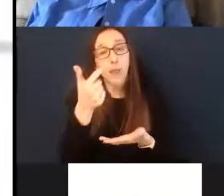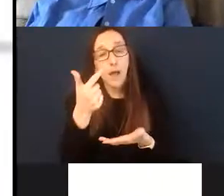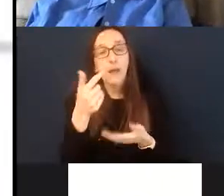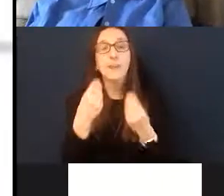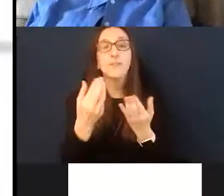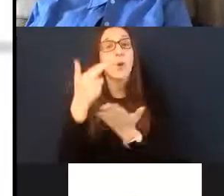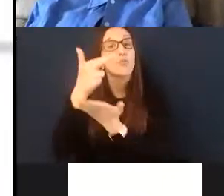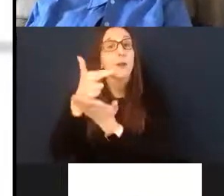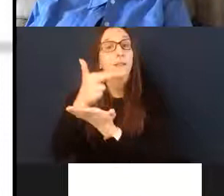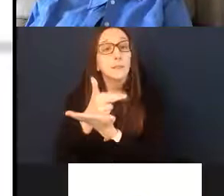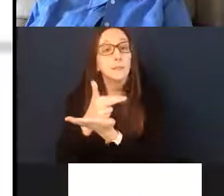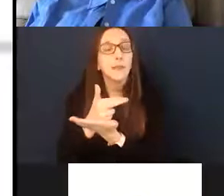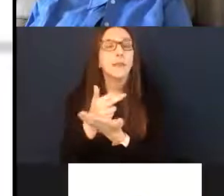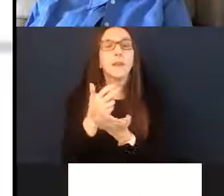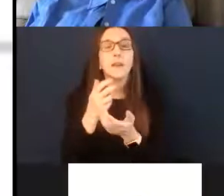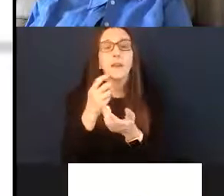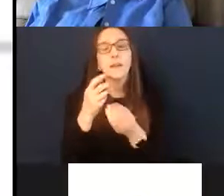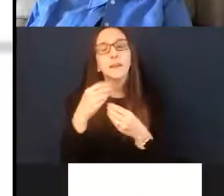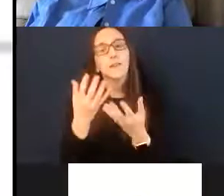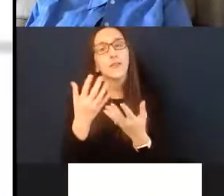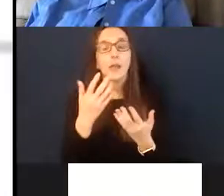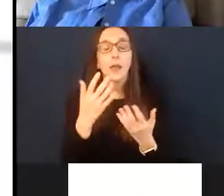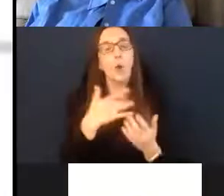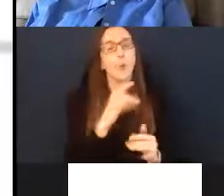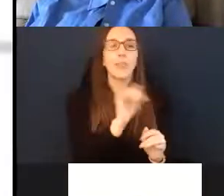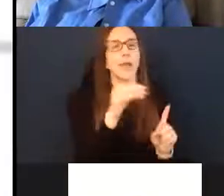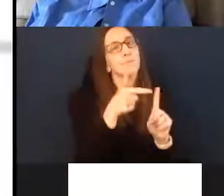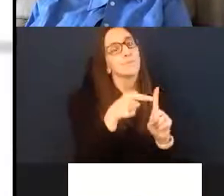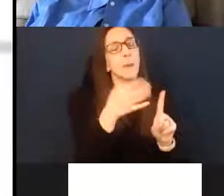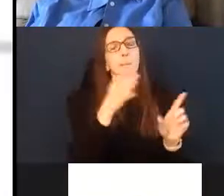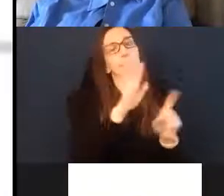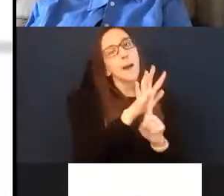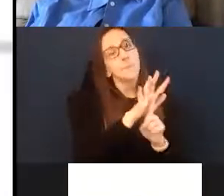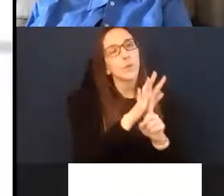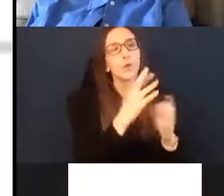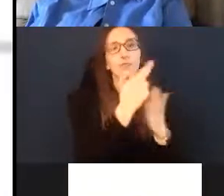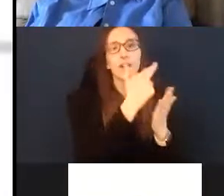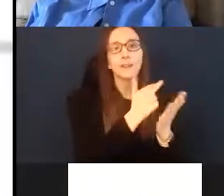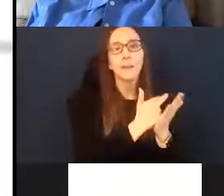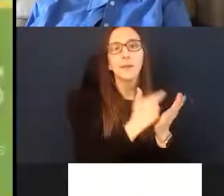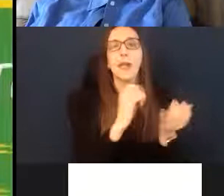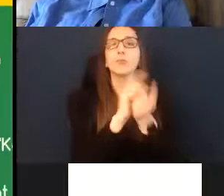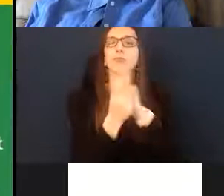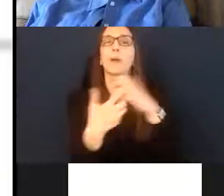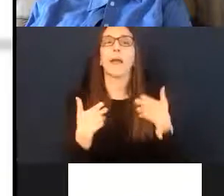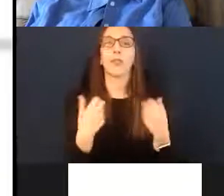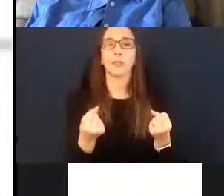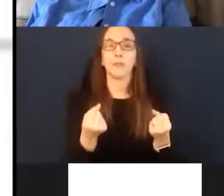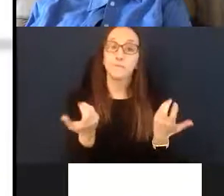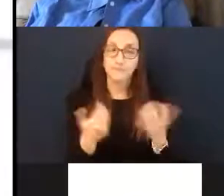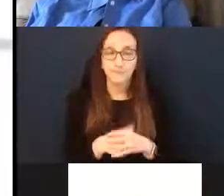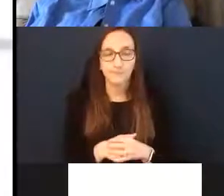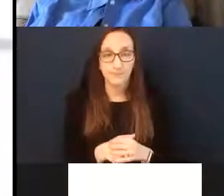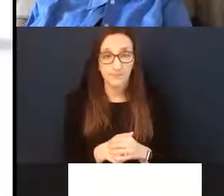favorite recipe and put a healthy spin on it. So I can give you my information at the end if you're interested in any of that. So